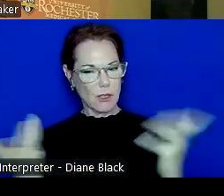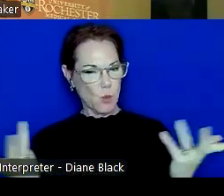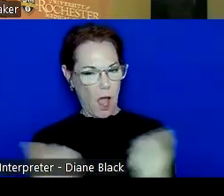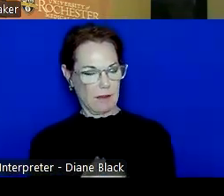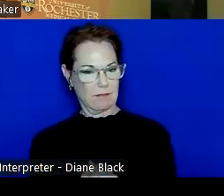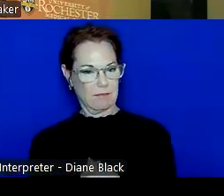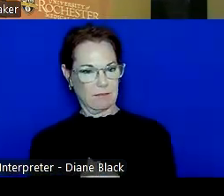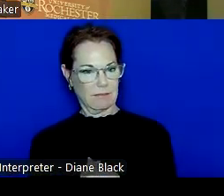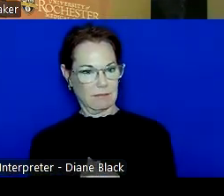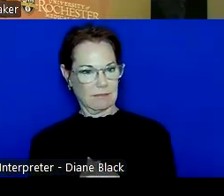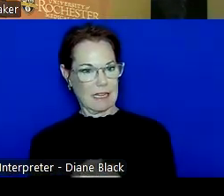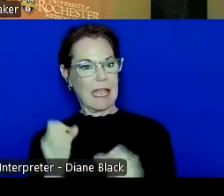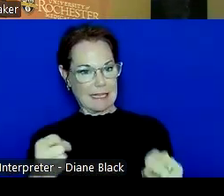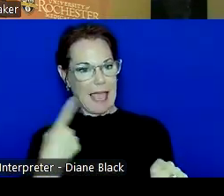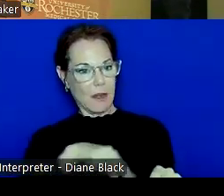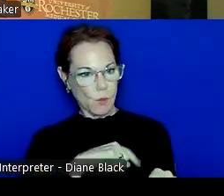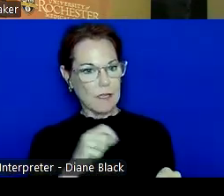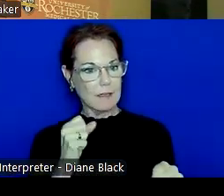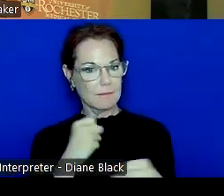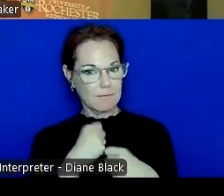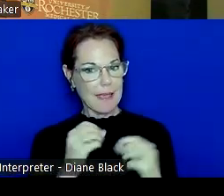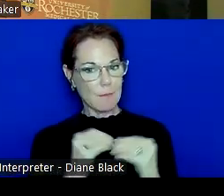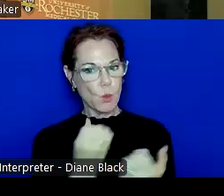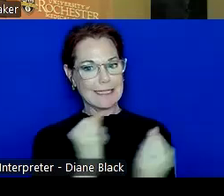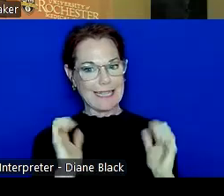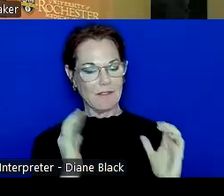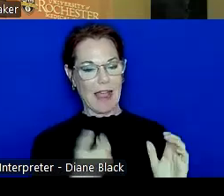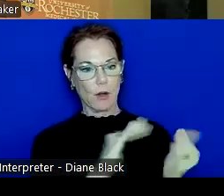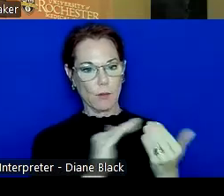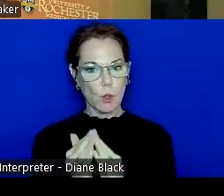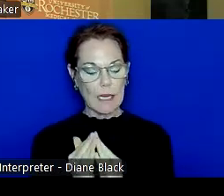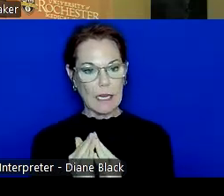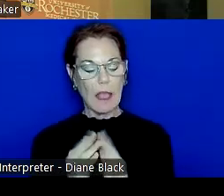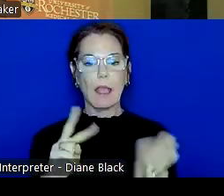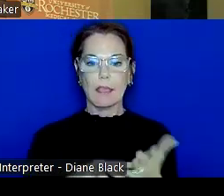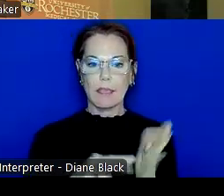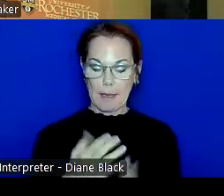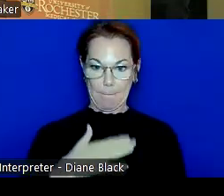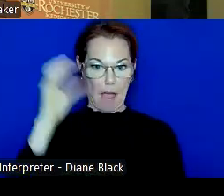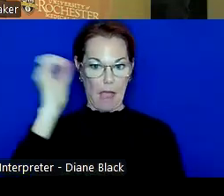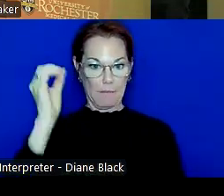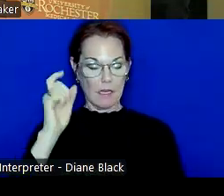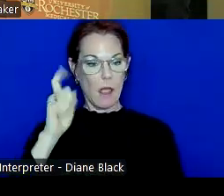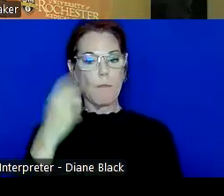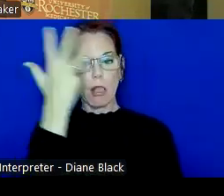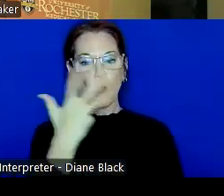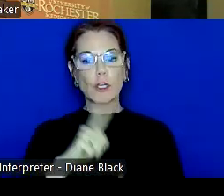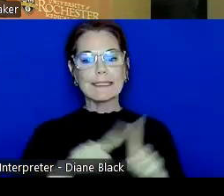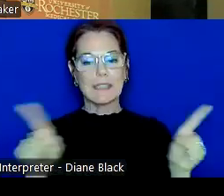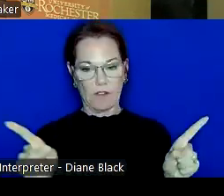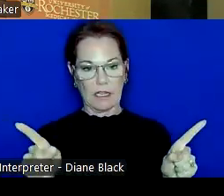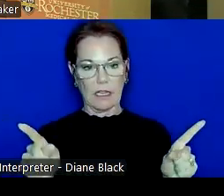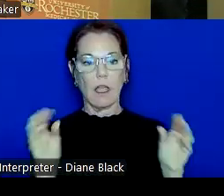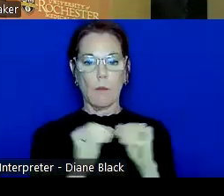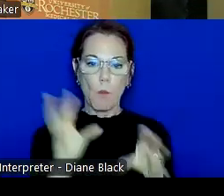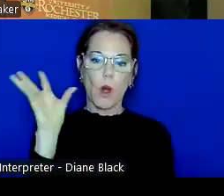safety in our community? And to do that, where we live has to look differently, in our opinion, and will be more inclusive. So that's part of why we